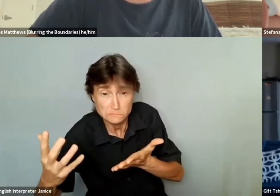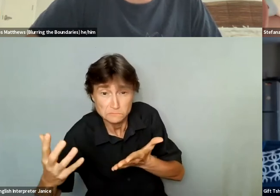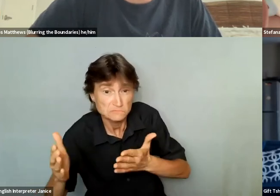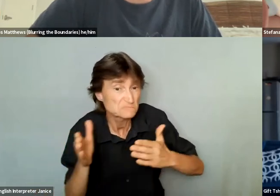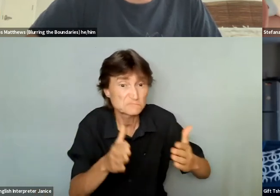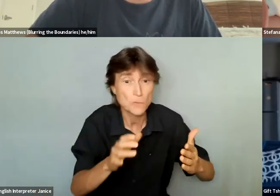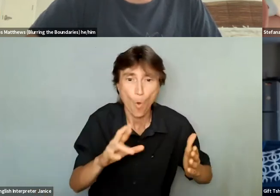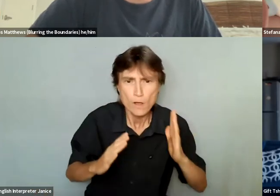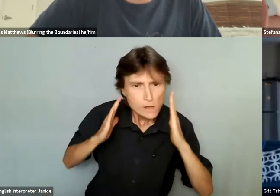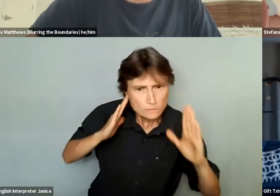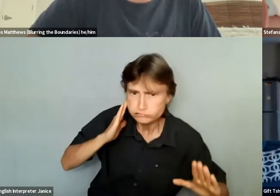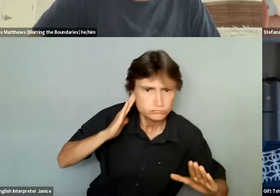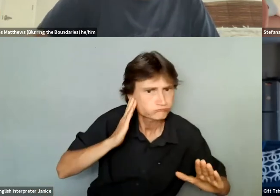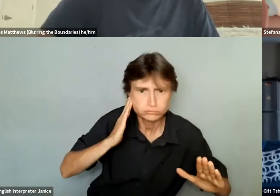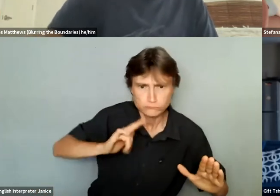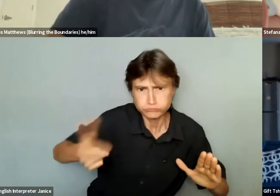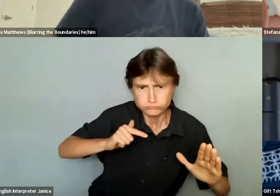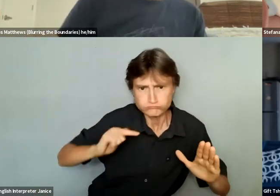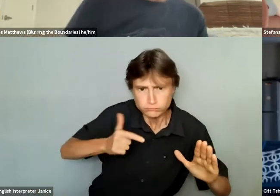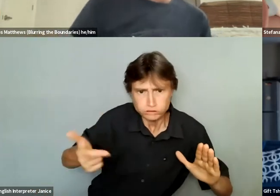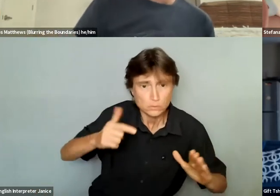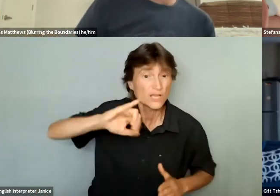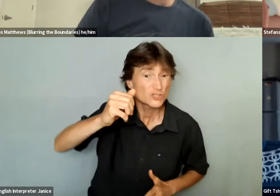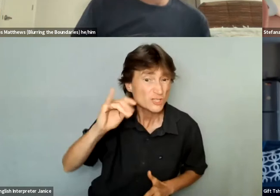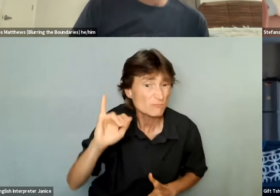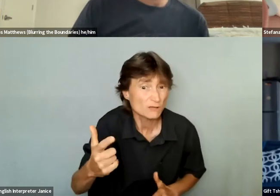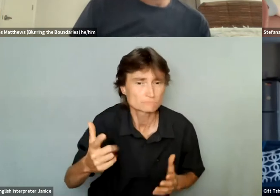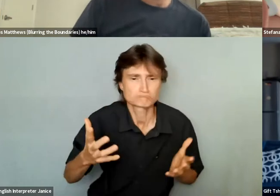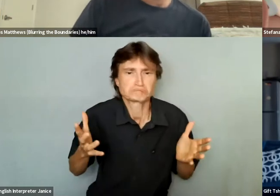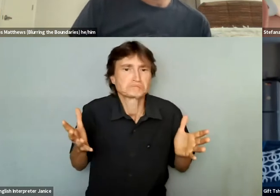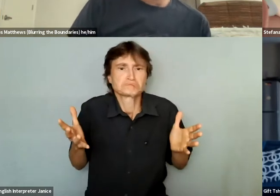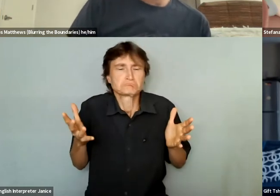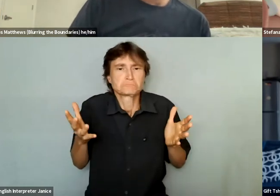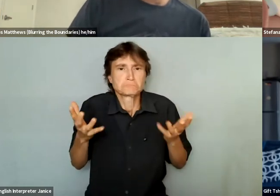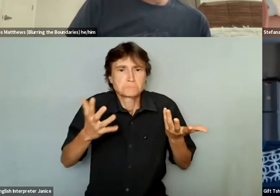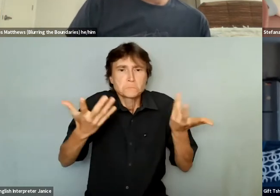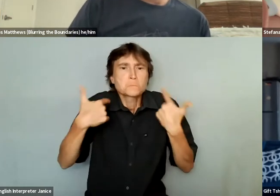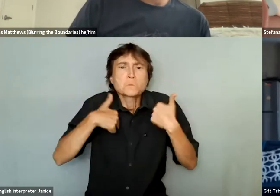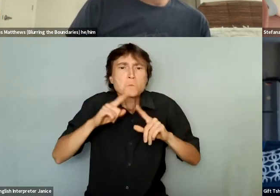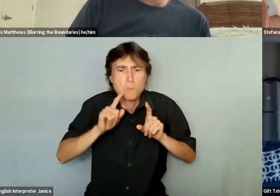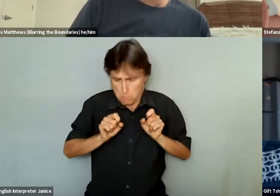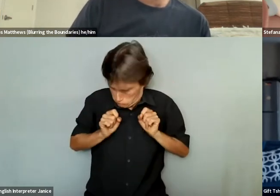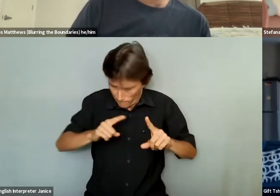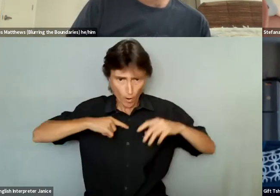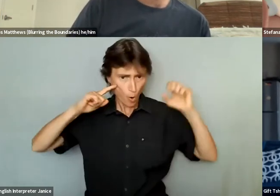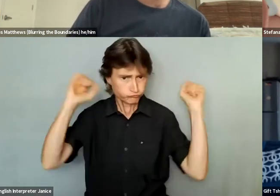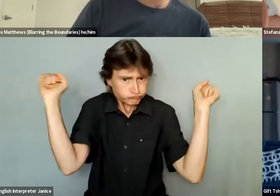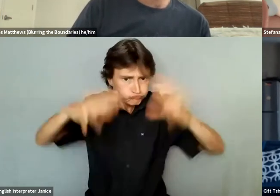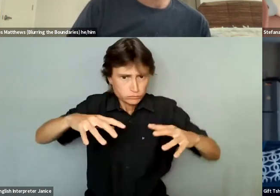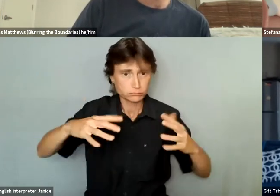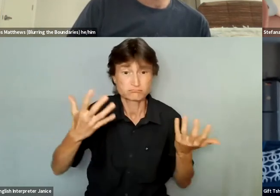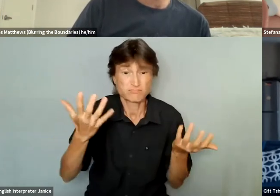jamming, in ways that we wouldn't have anticipated or expected to reach from the